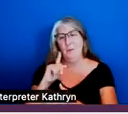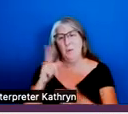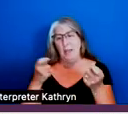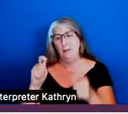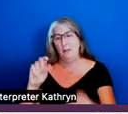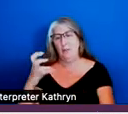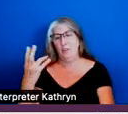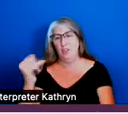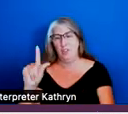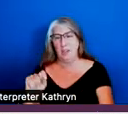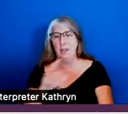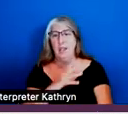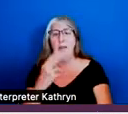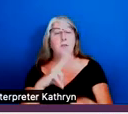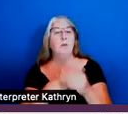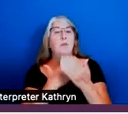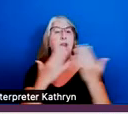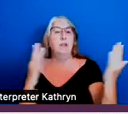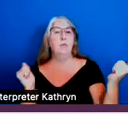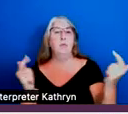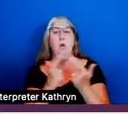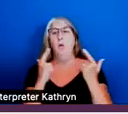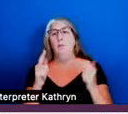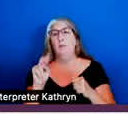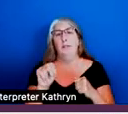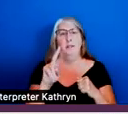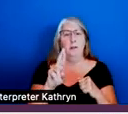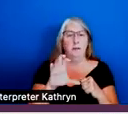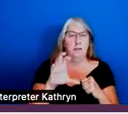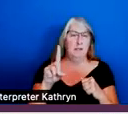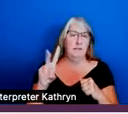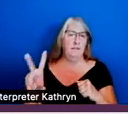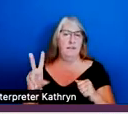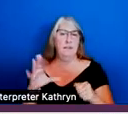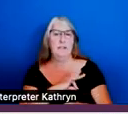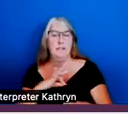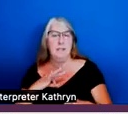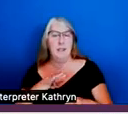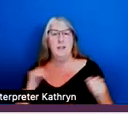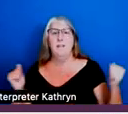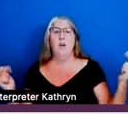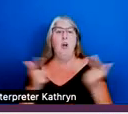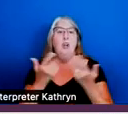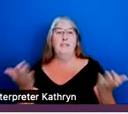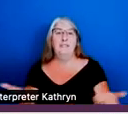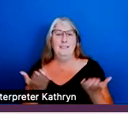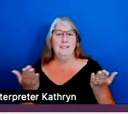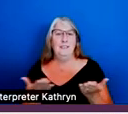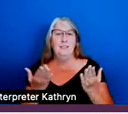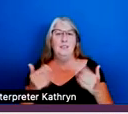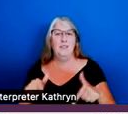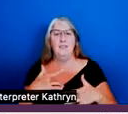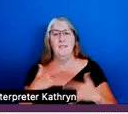as well. And of course, thank you to all of our NRCDV staff. It's all hands on deck type of